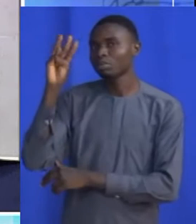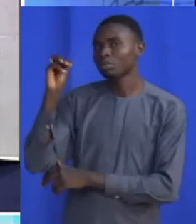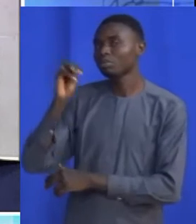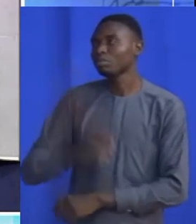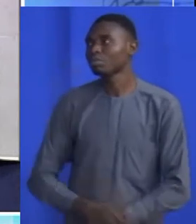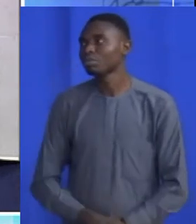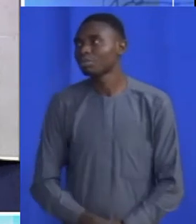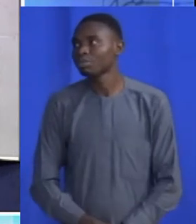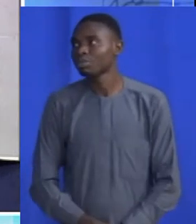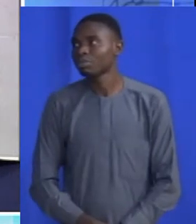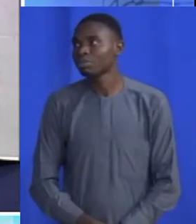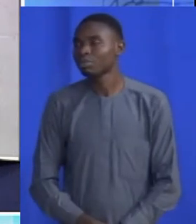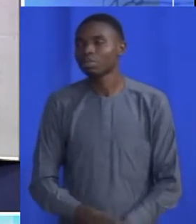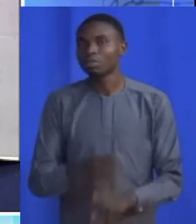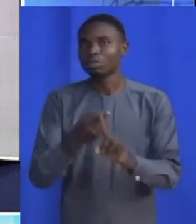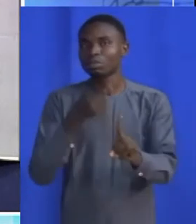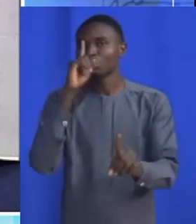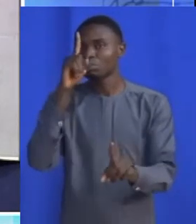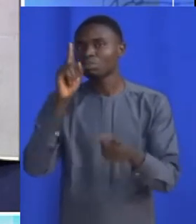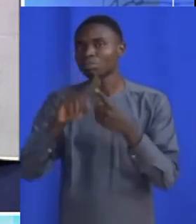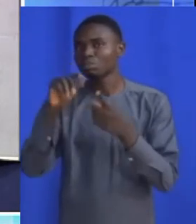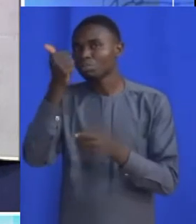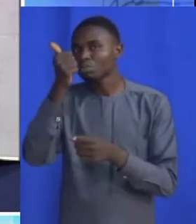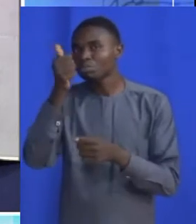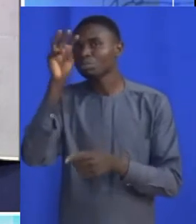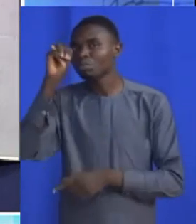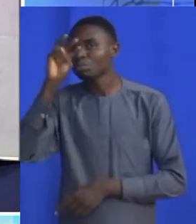reality? Problems of rule of law.